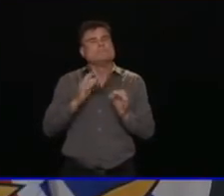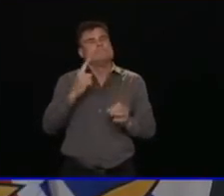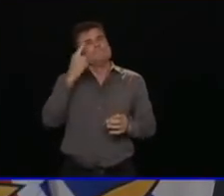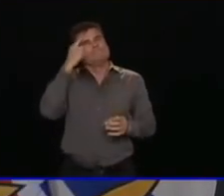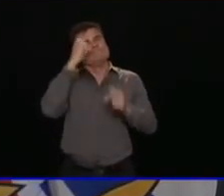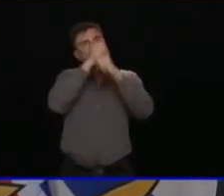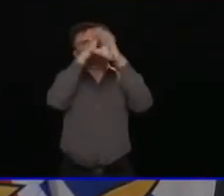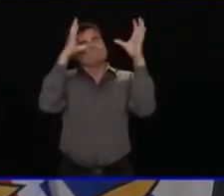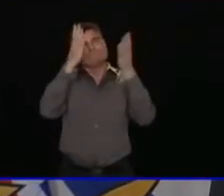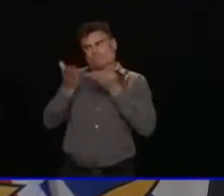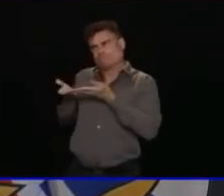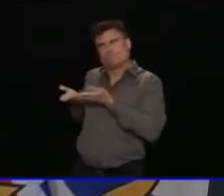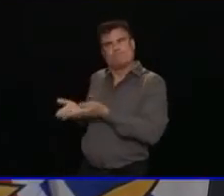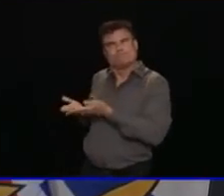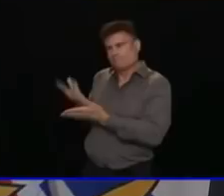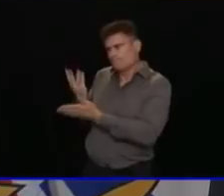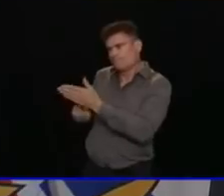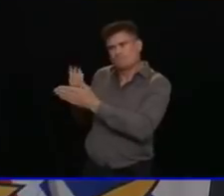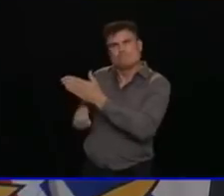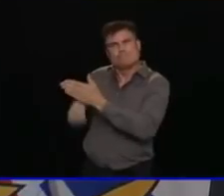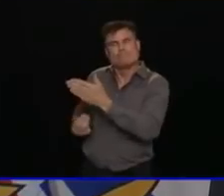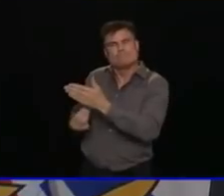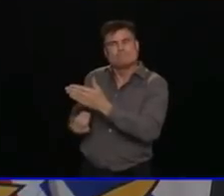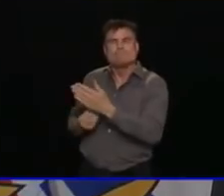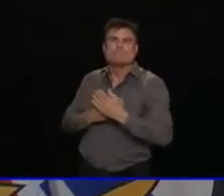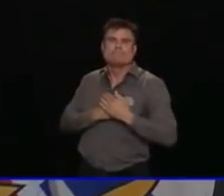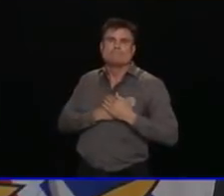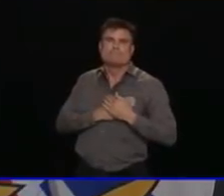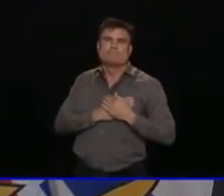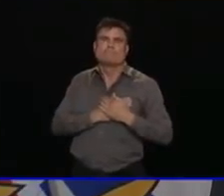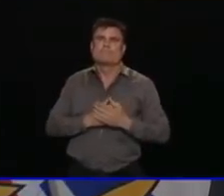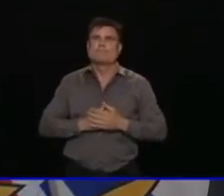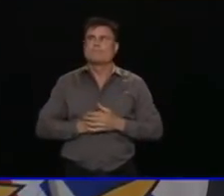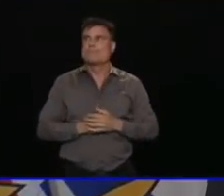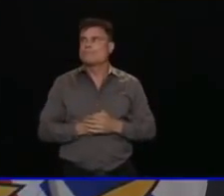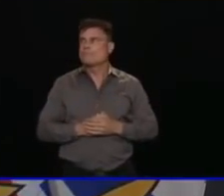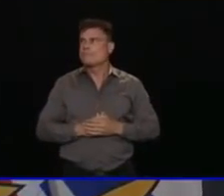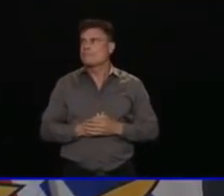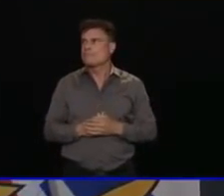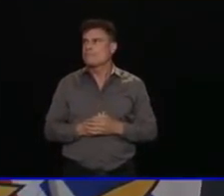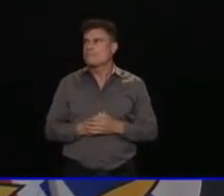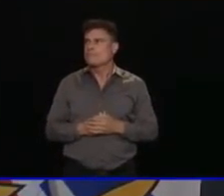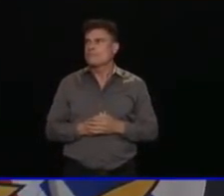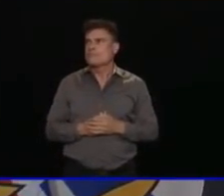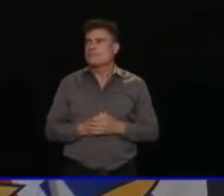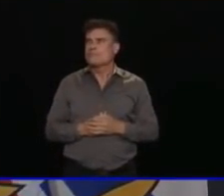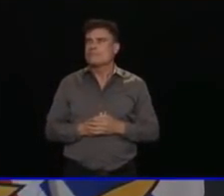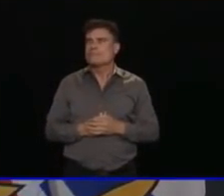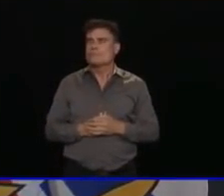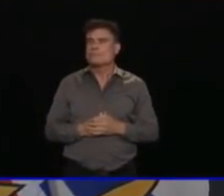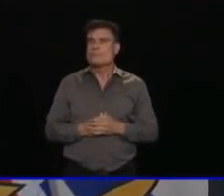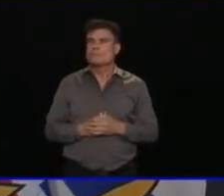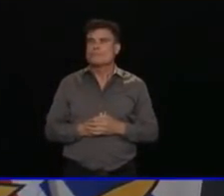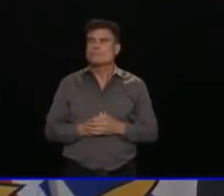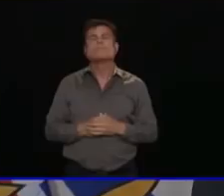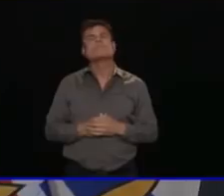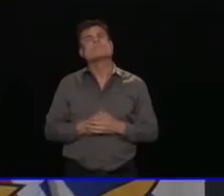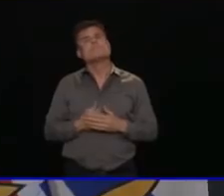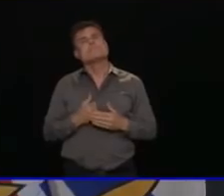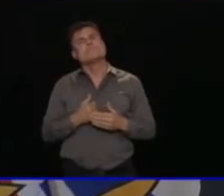I wanted to just note a couple of things in today's numbers, and then just briefly talk about